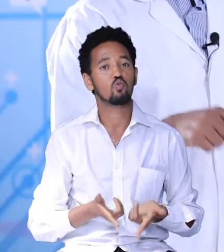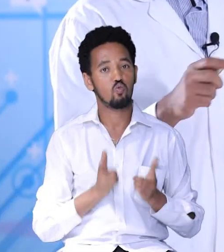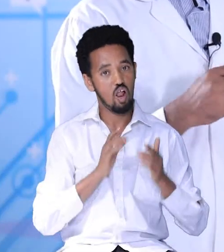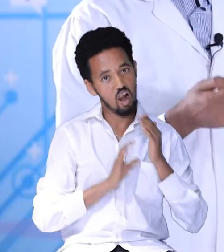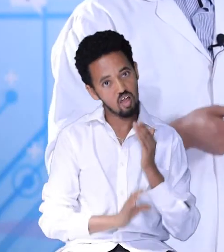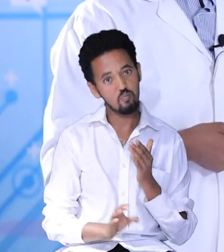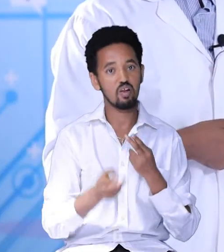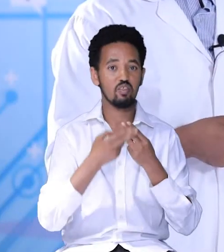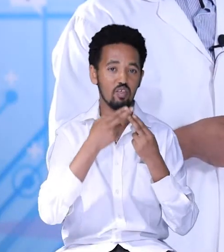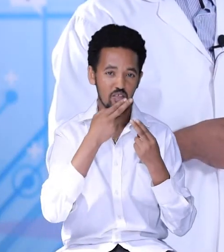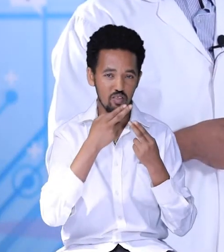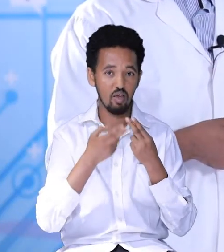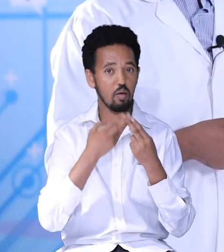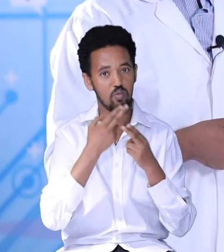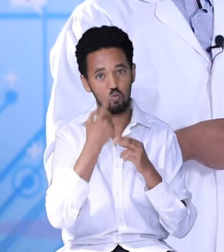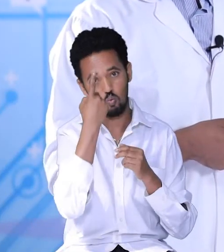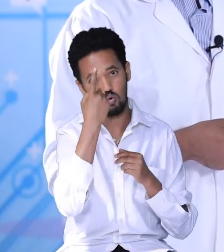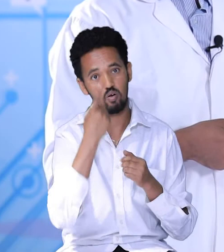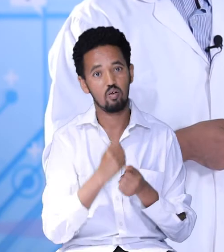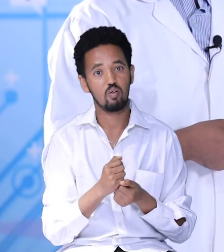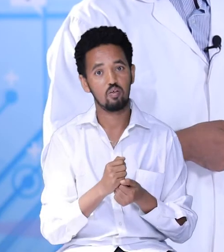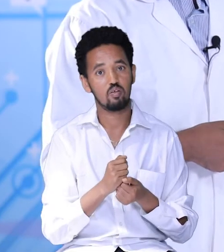births times 1000.